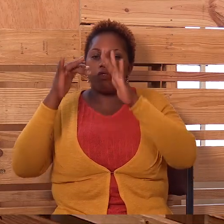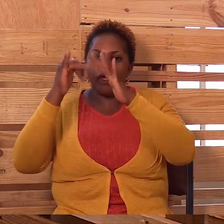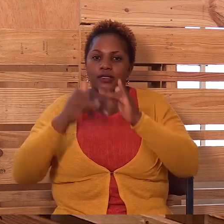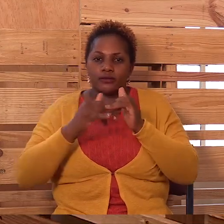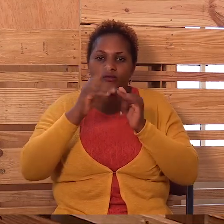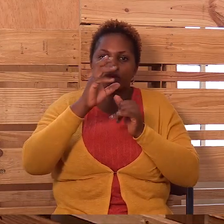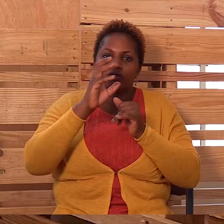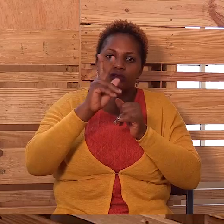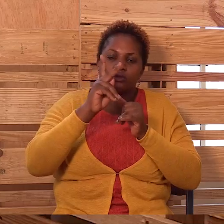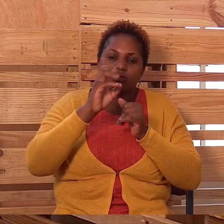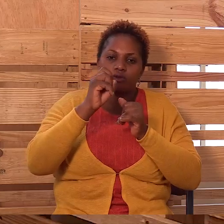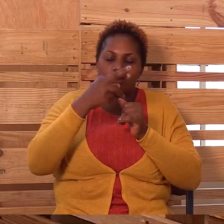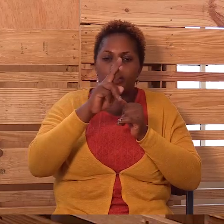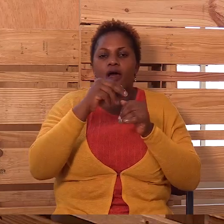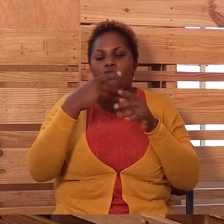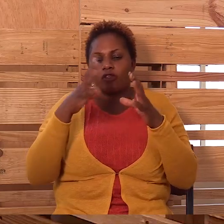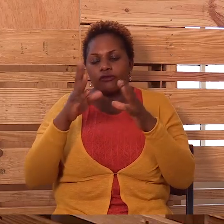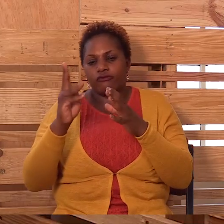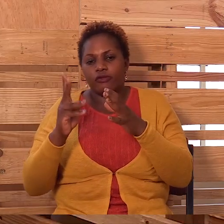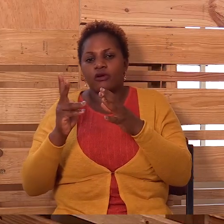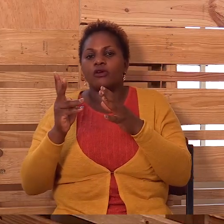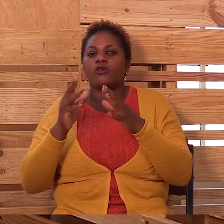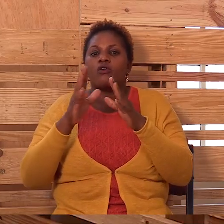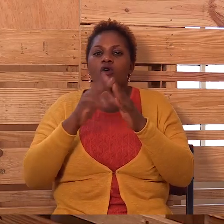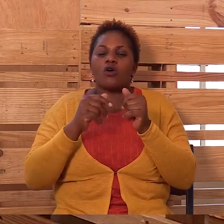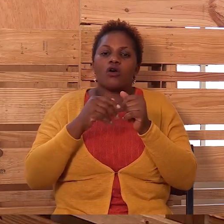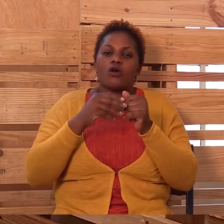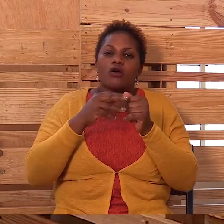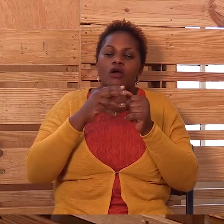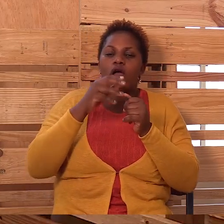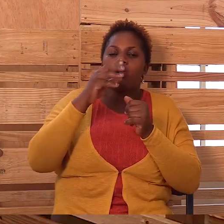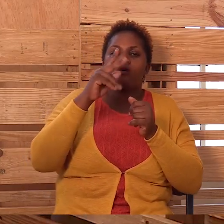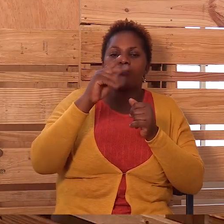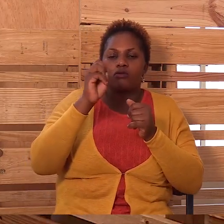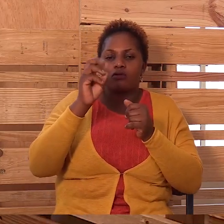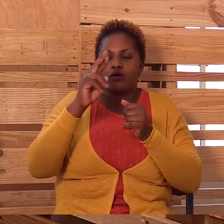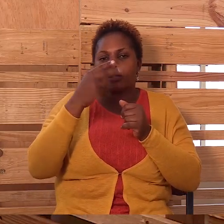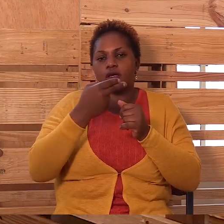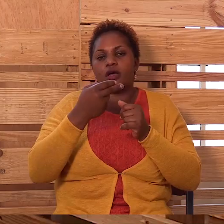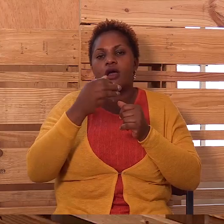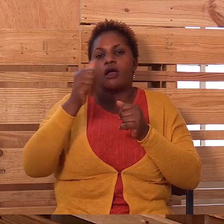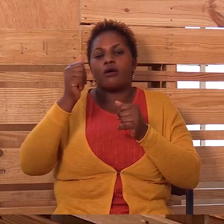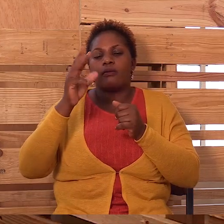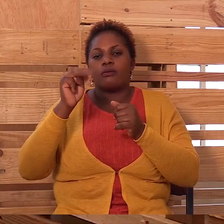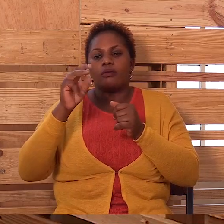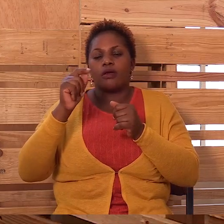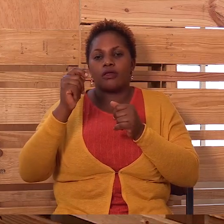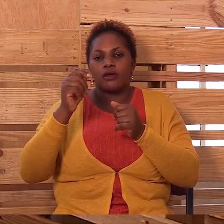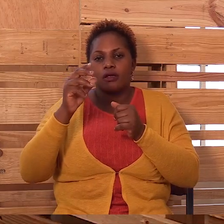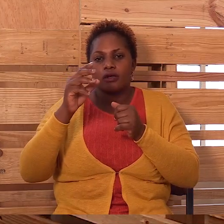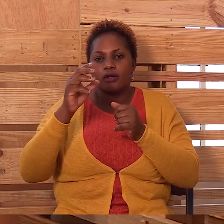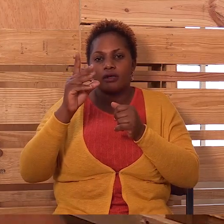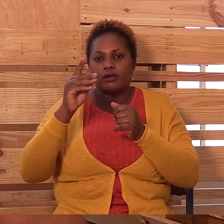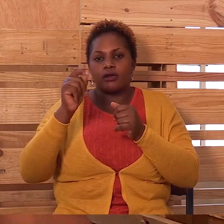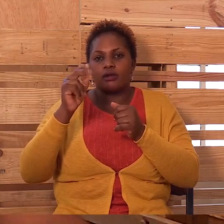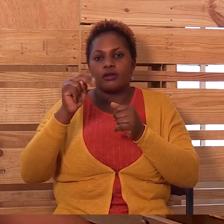the tents of Korah, Abiram, and Dathan. Go to the tents of Korah, Abiram, and Dathan. And when